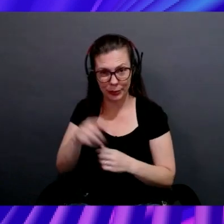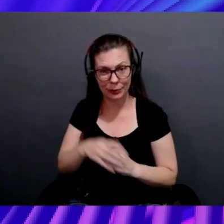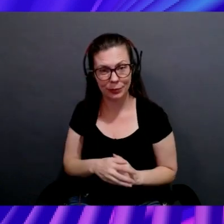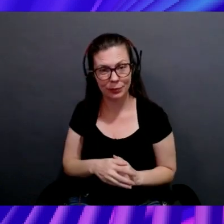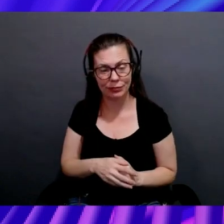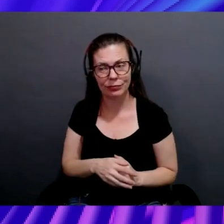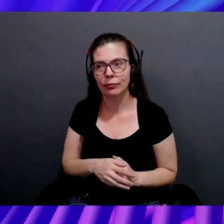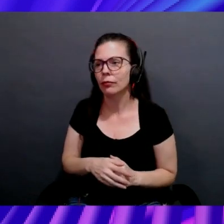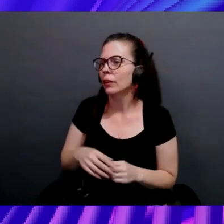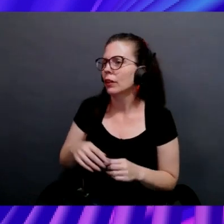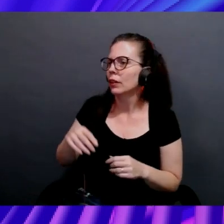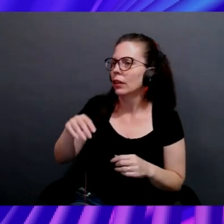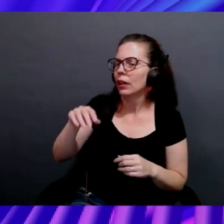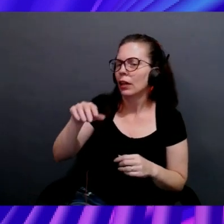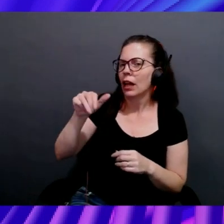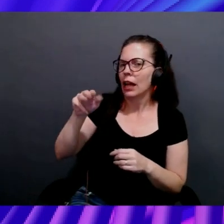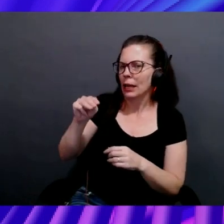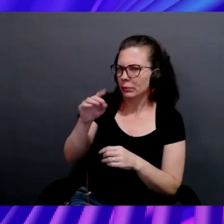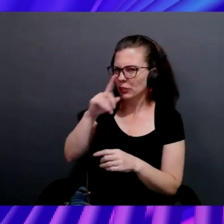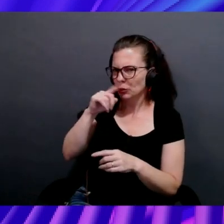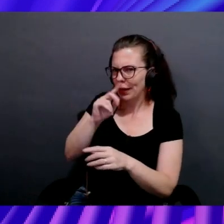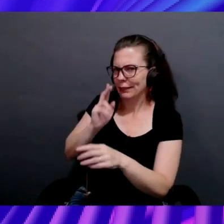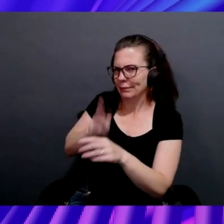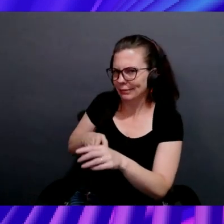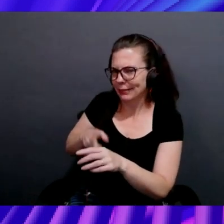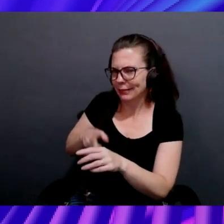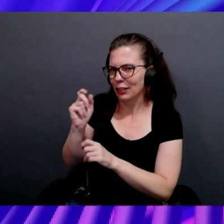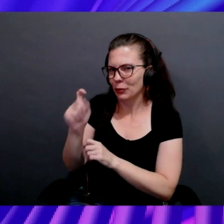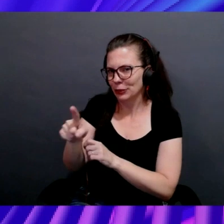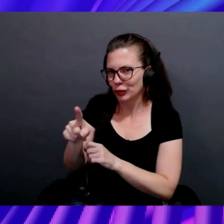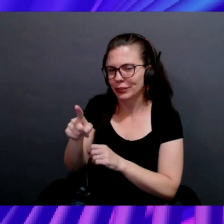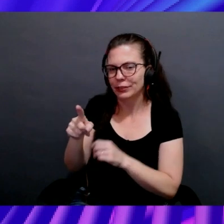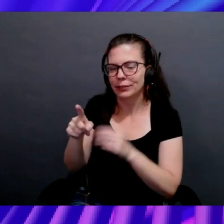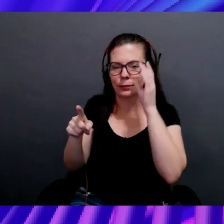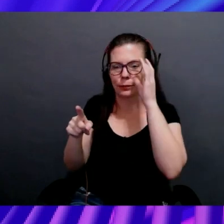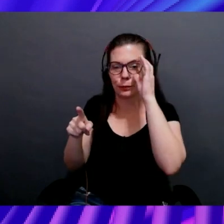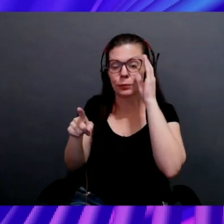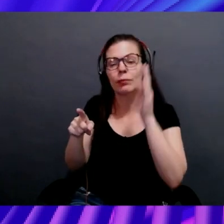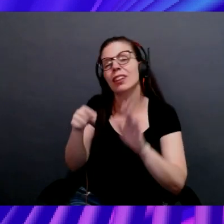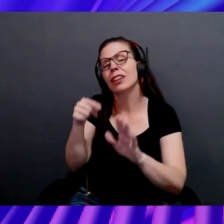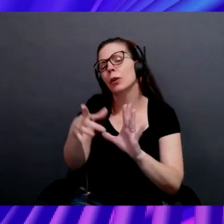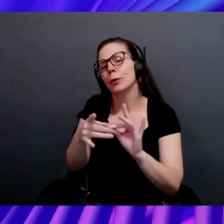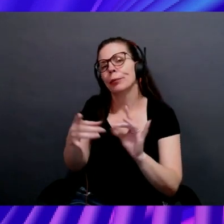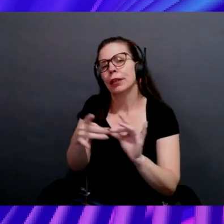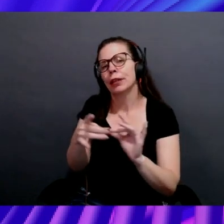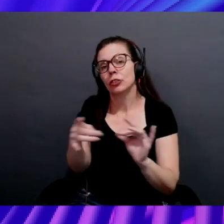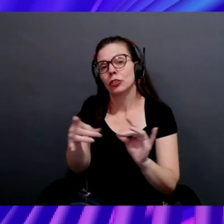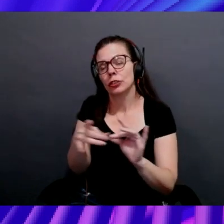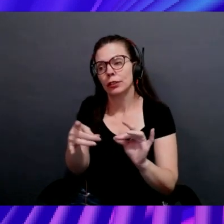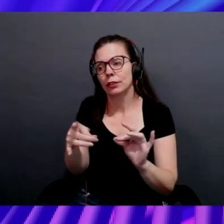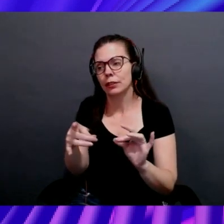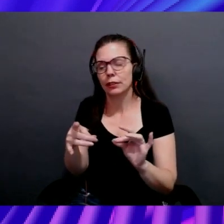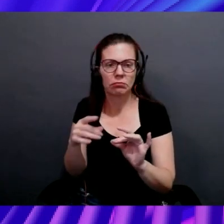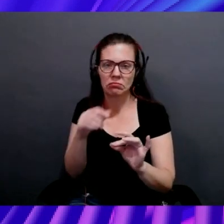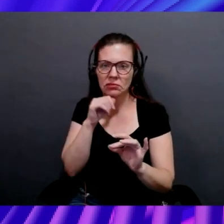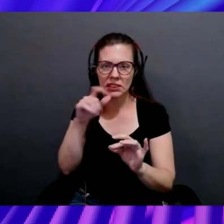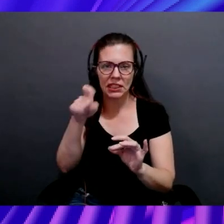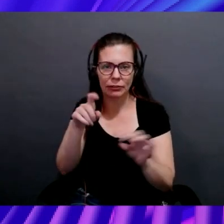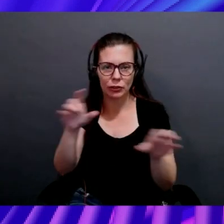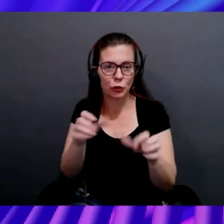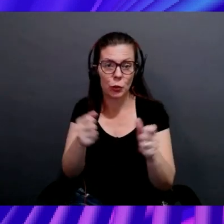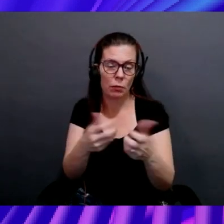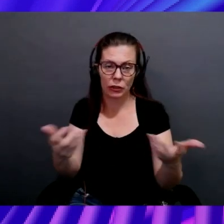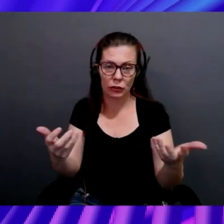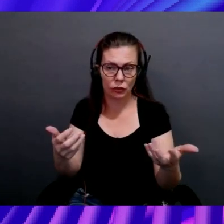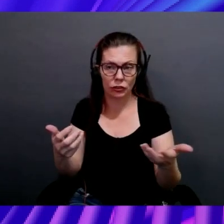Rich, can I jump in and ask a question too about? So you mentioned you didn't really have to do much to